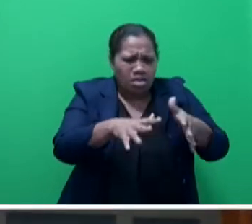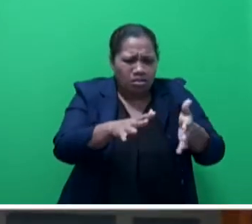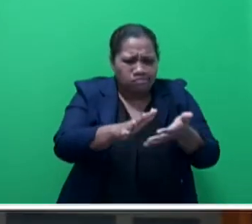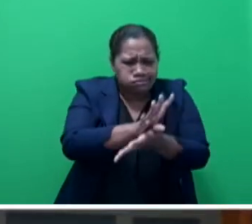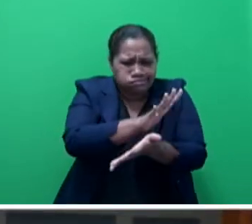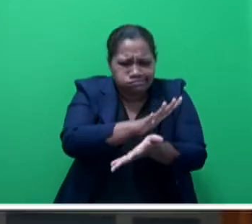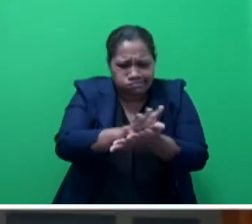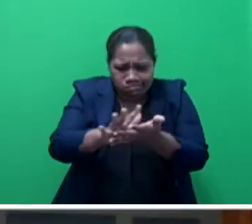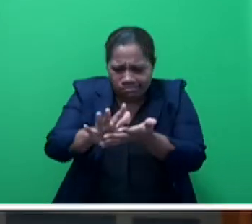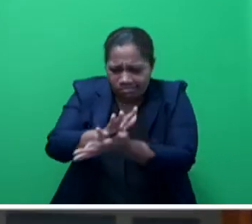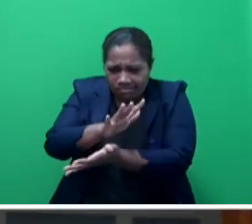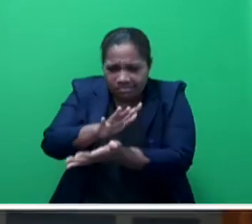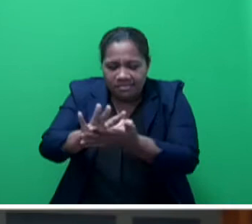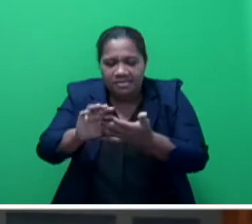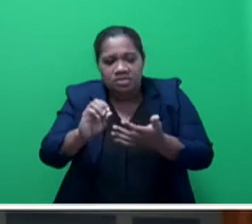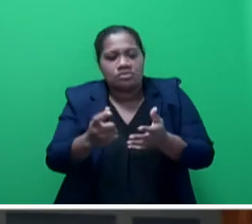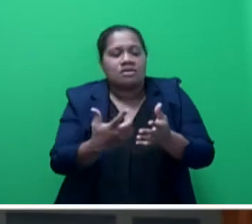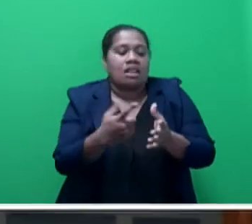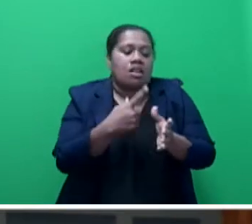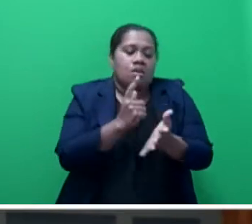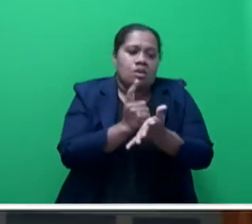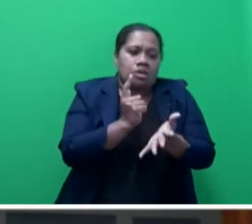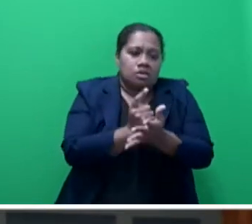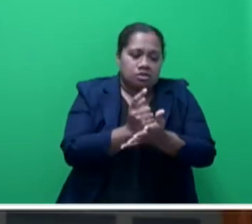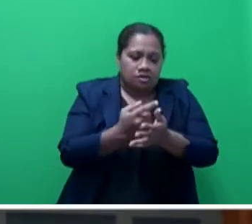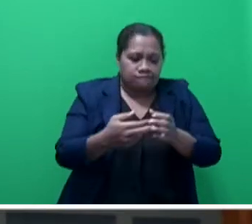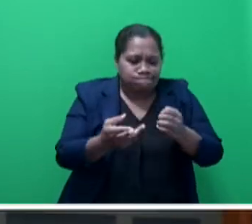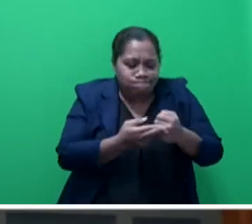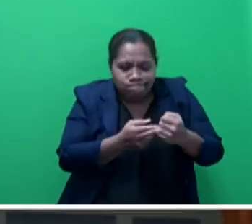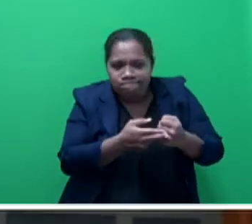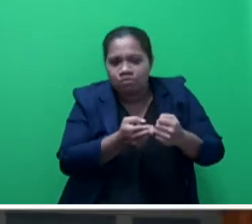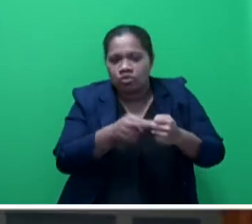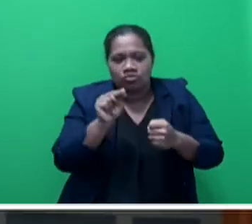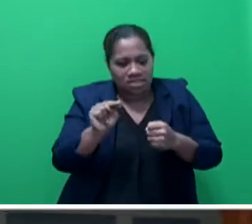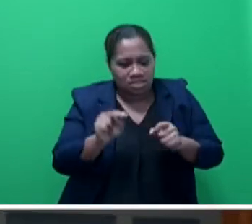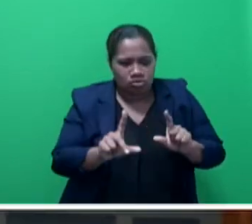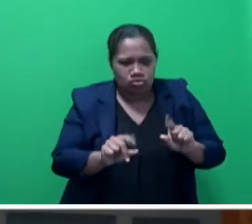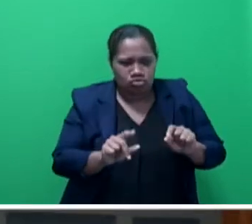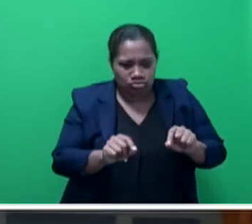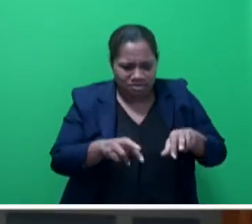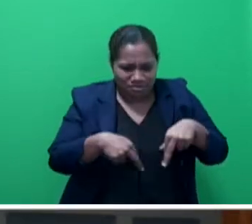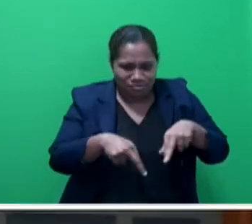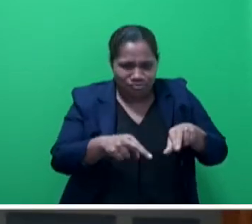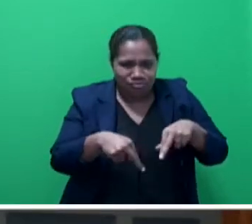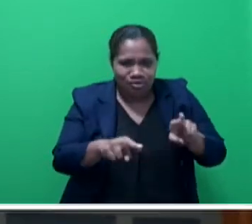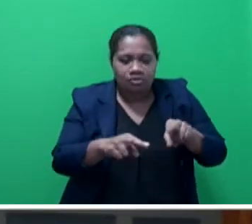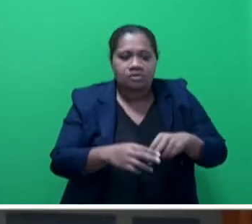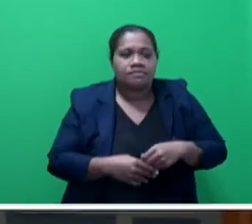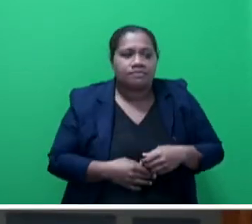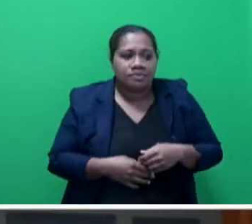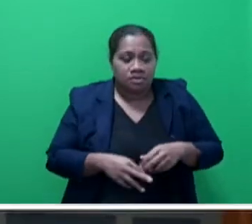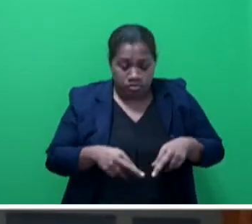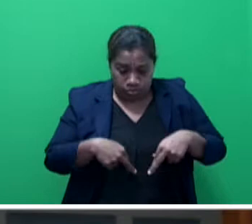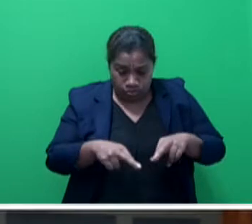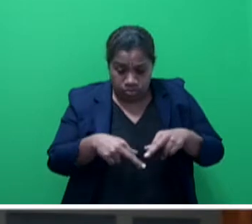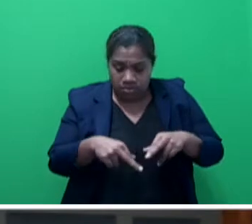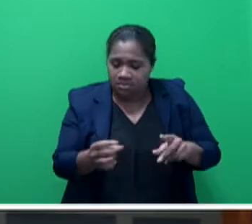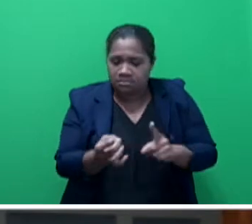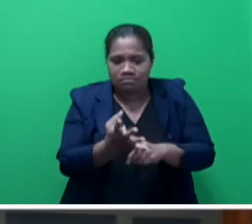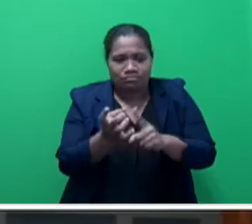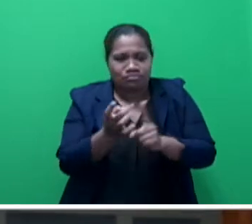reinstate a lot of our roading infrastructure in Fiji. Roading is obviously a critical infrastructure for our